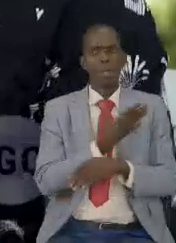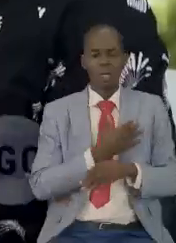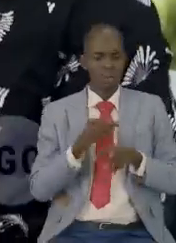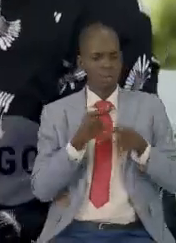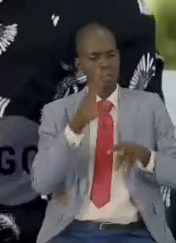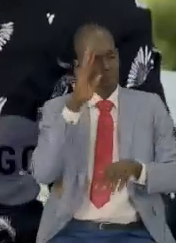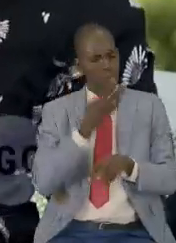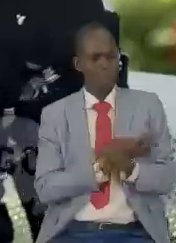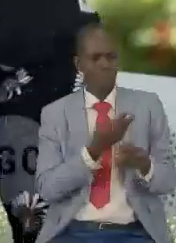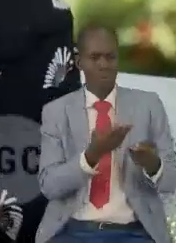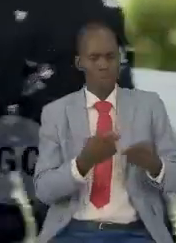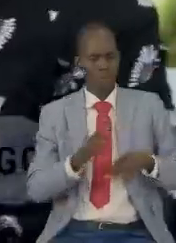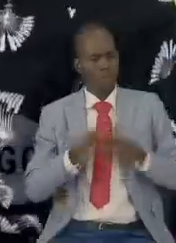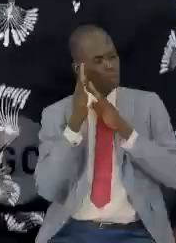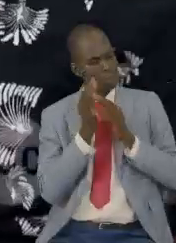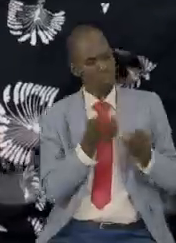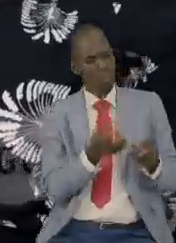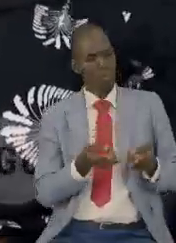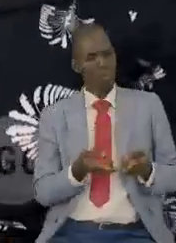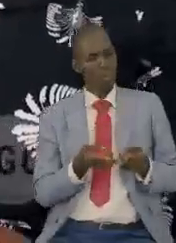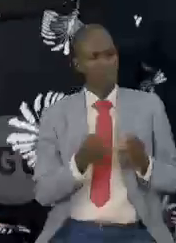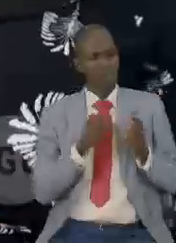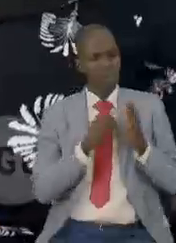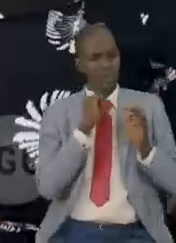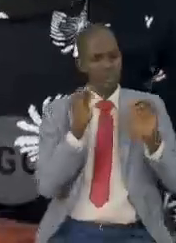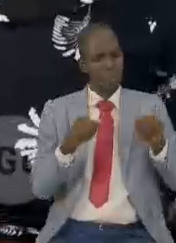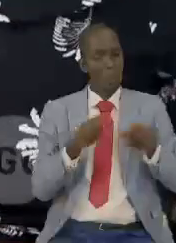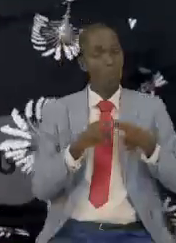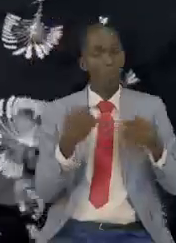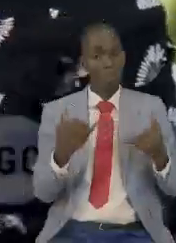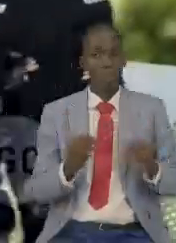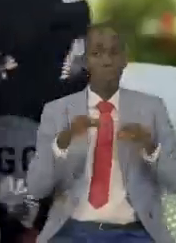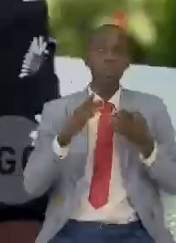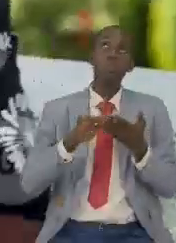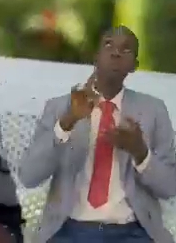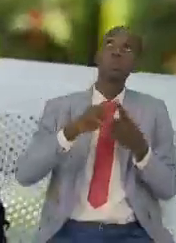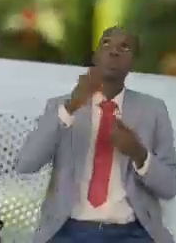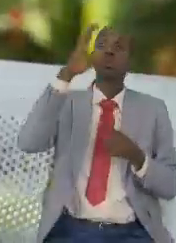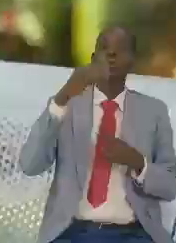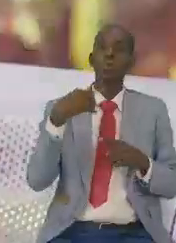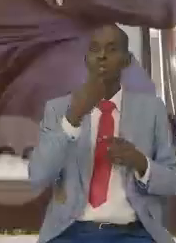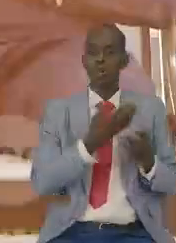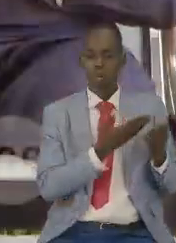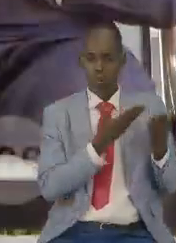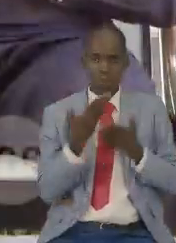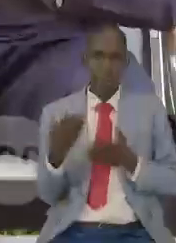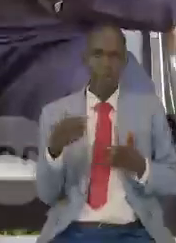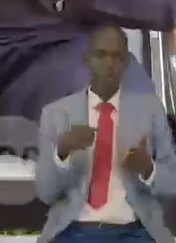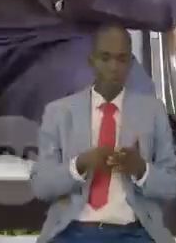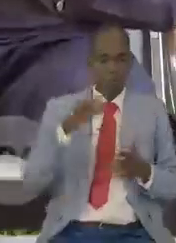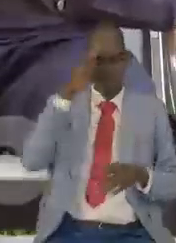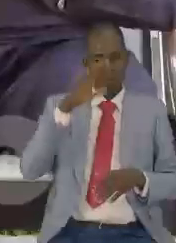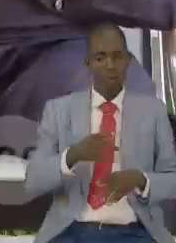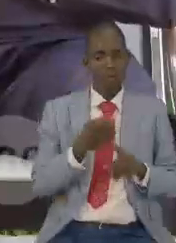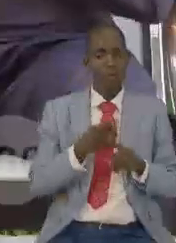But I give glory to Almighty God, who brought Prince Will from the wall of death to the wall of life. On